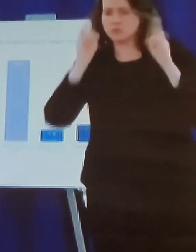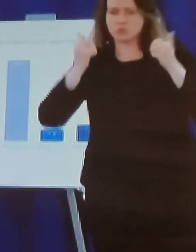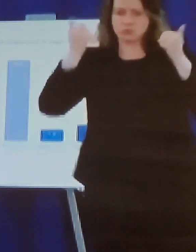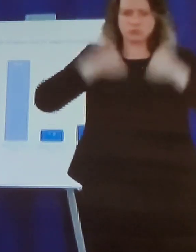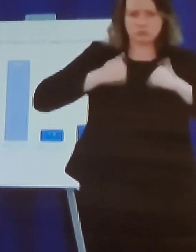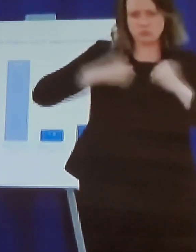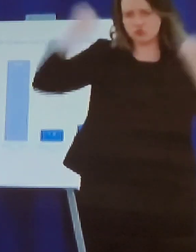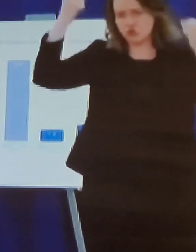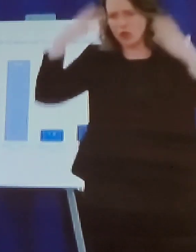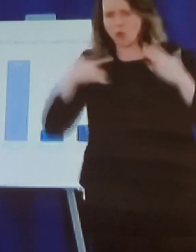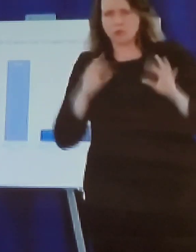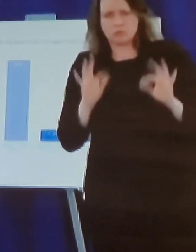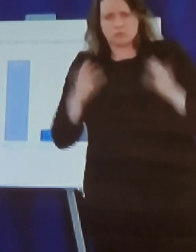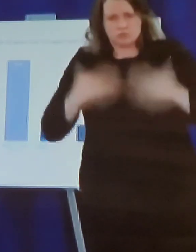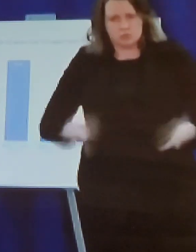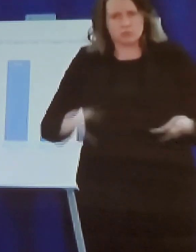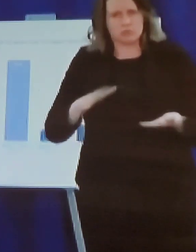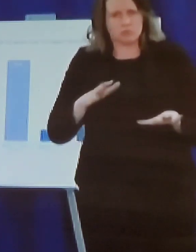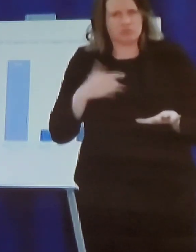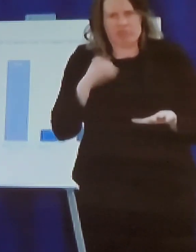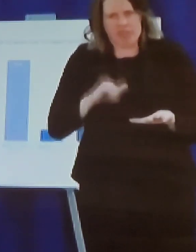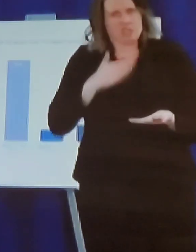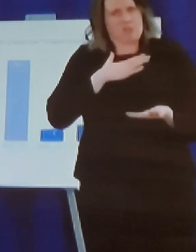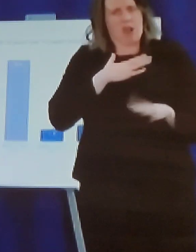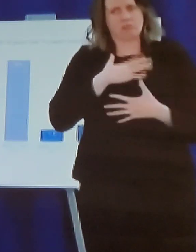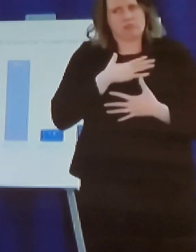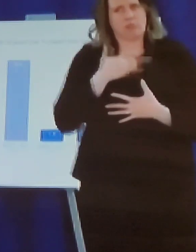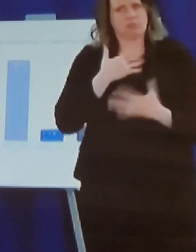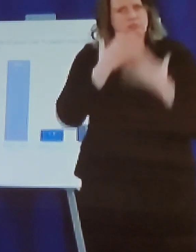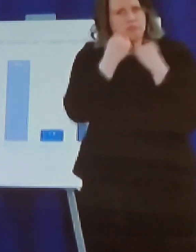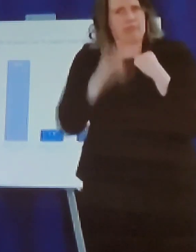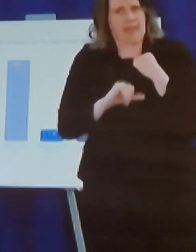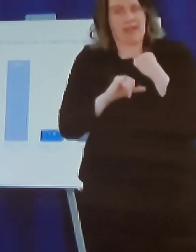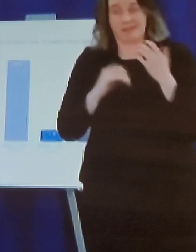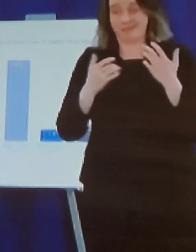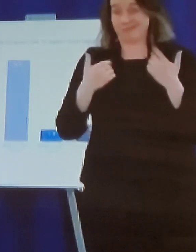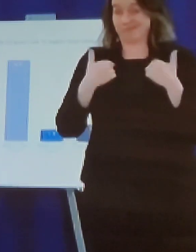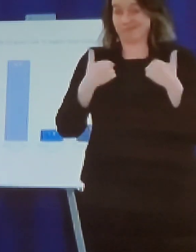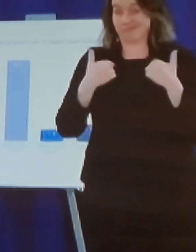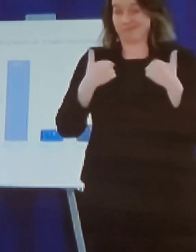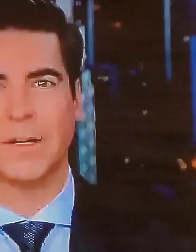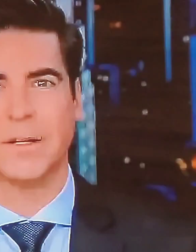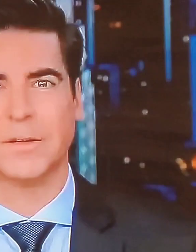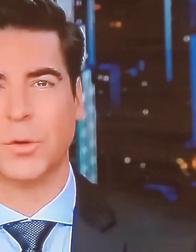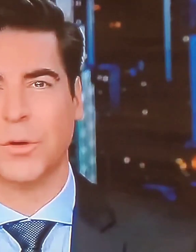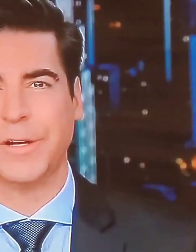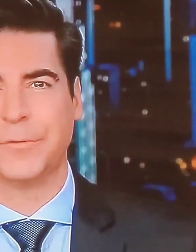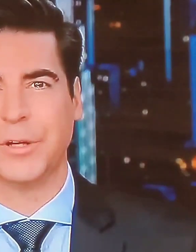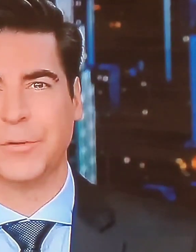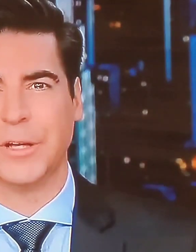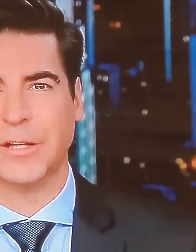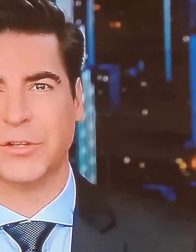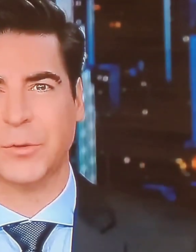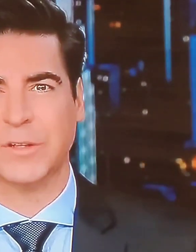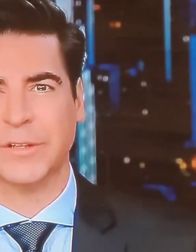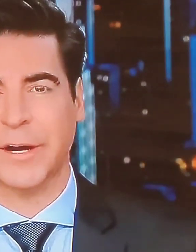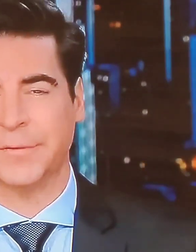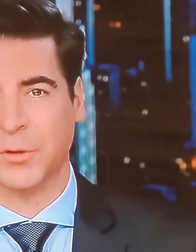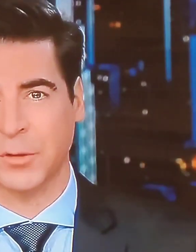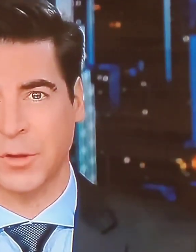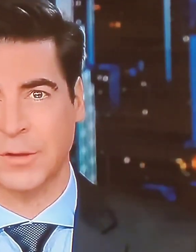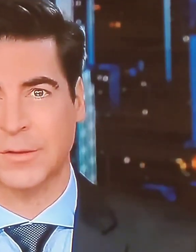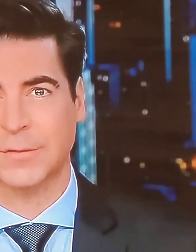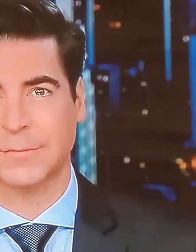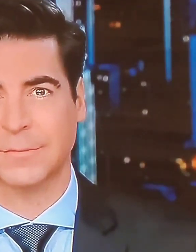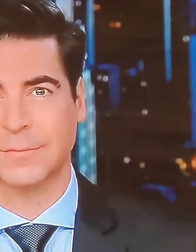to have a haircut. I'm not able to do that myself, and so I got a haircut. So Lori didn't really realize she wasn't hired